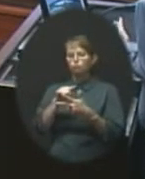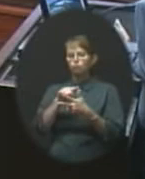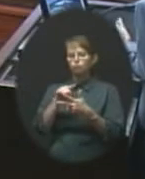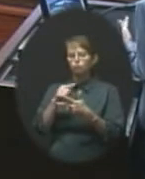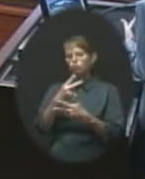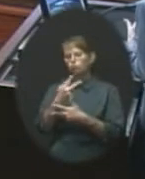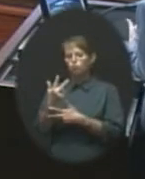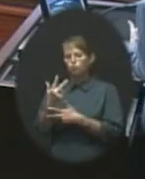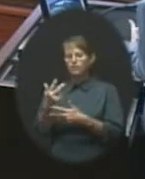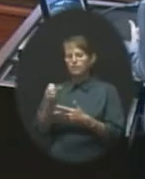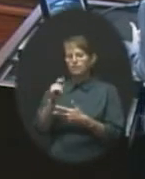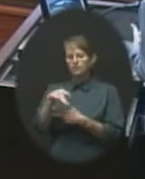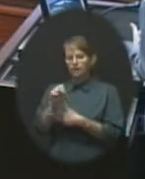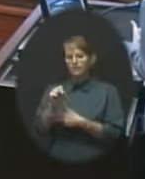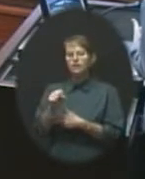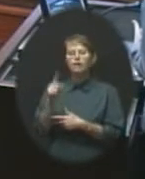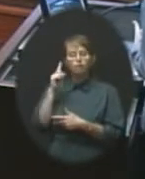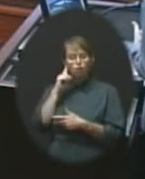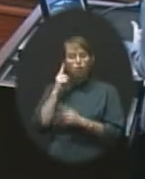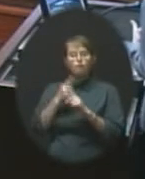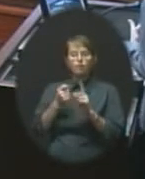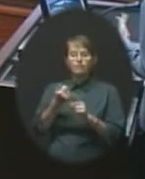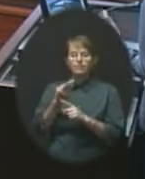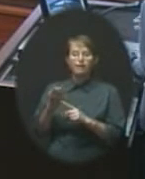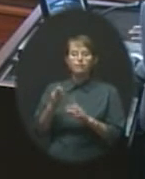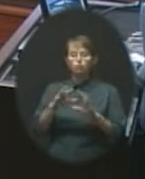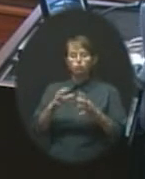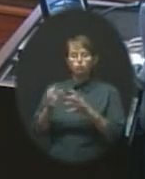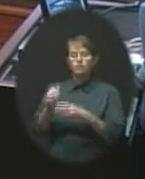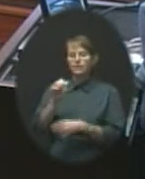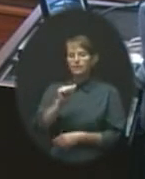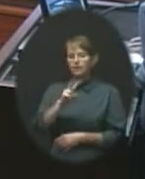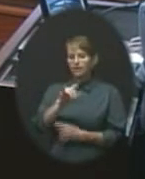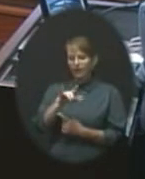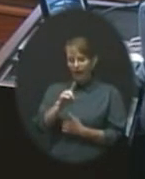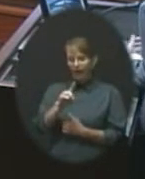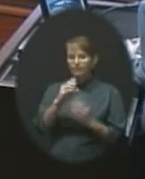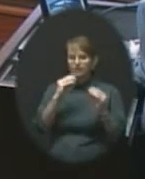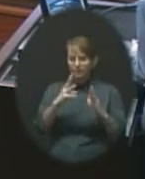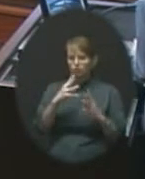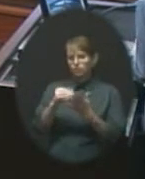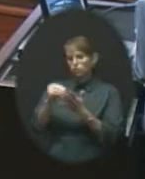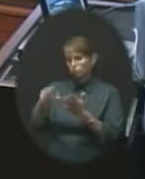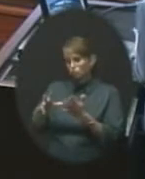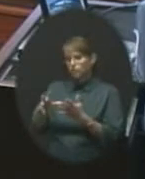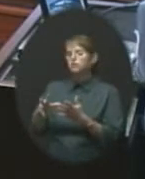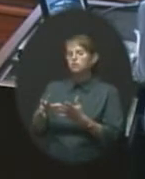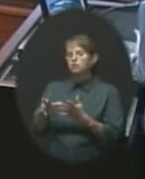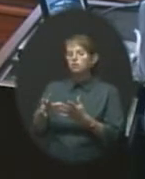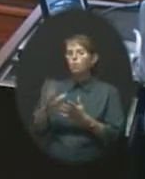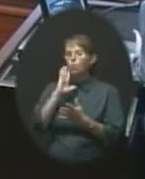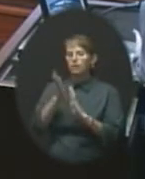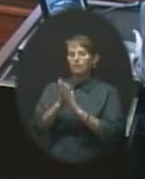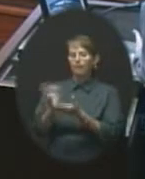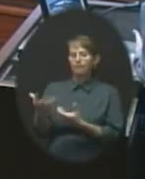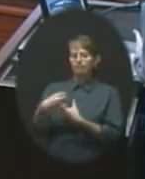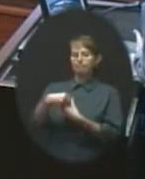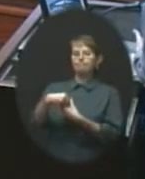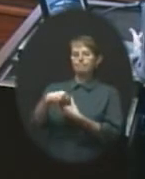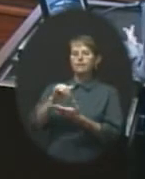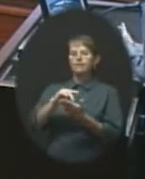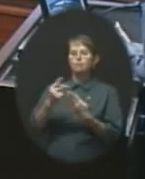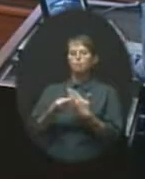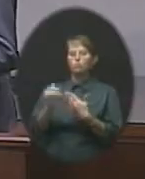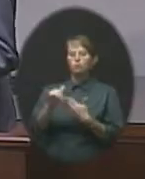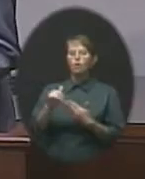group of how they were going to be involving the AVID teachers and the students that are in the AVID program. Because if we're going to create a college-going culture,